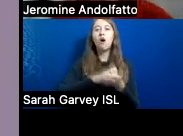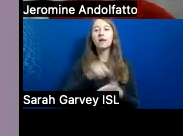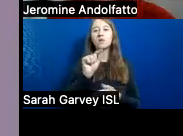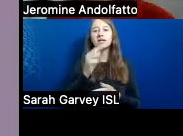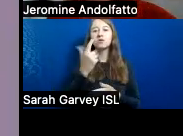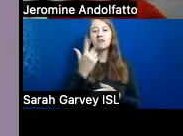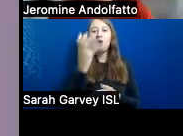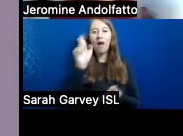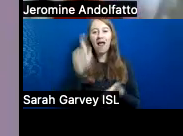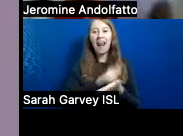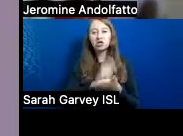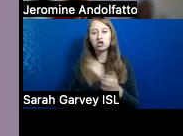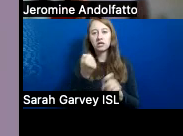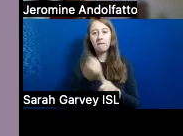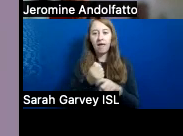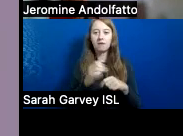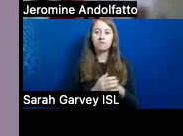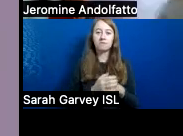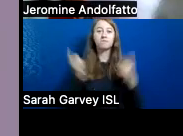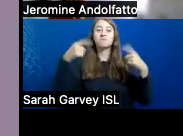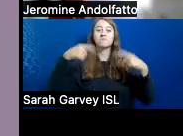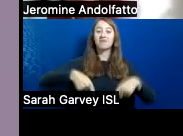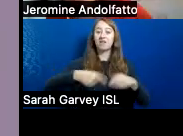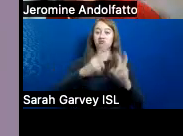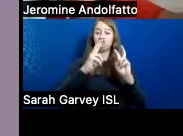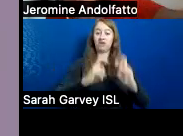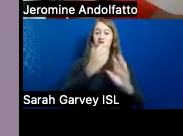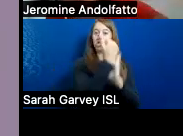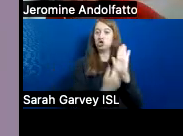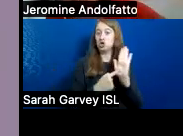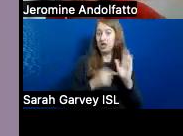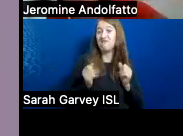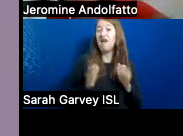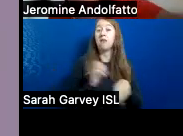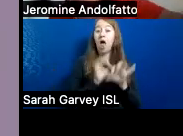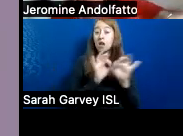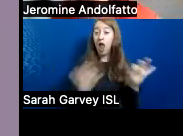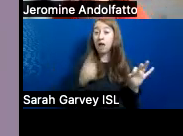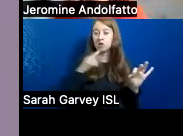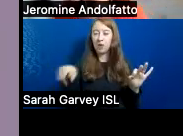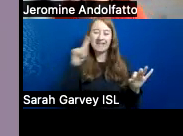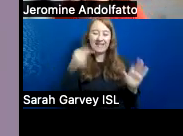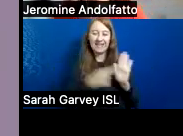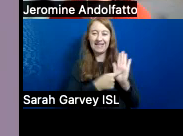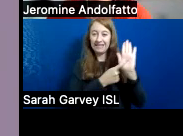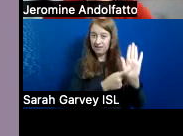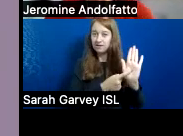So the study that I have with me today and is available online too, I'll share the link later on in the